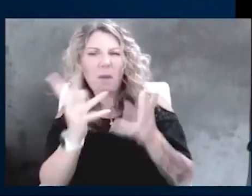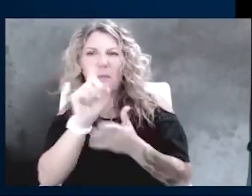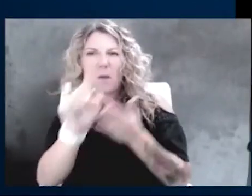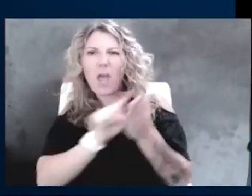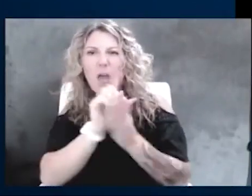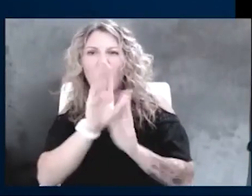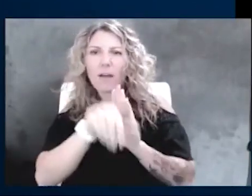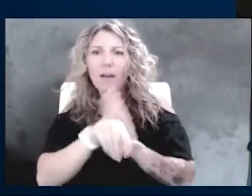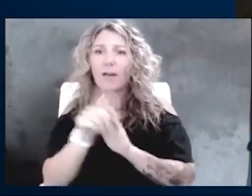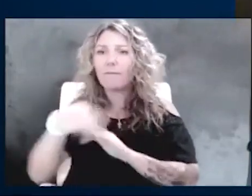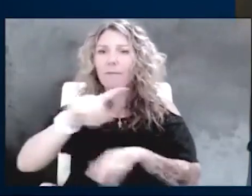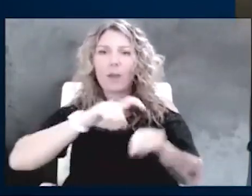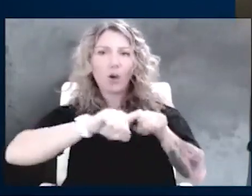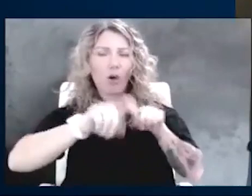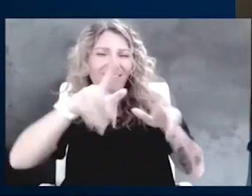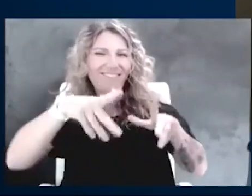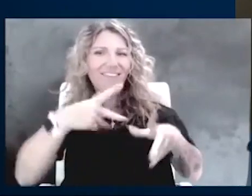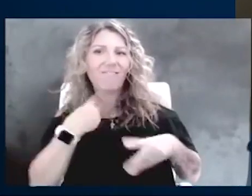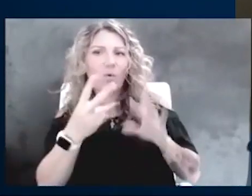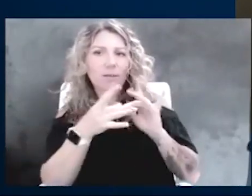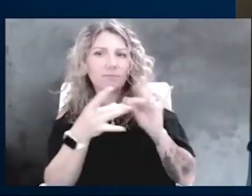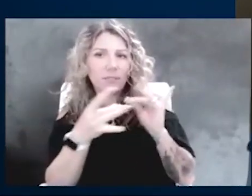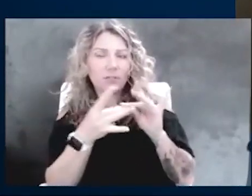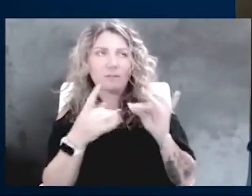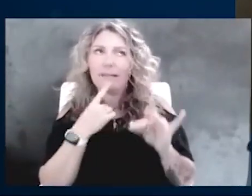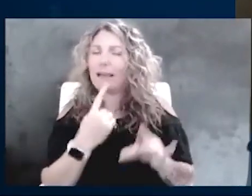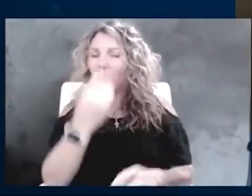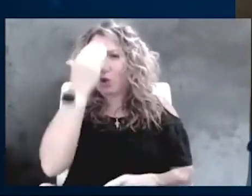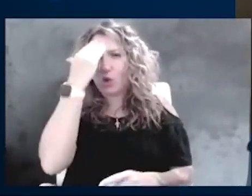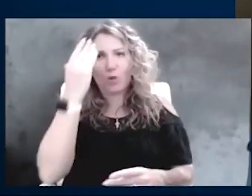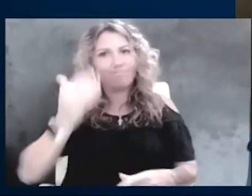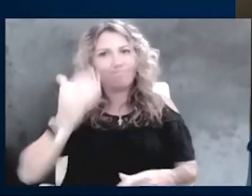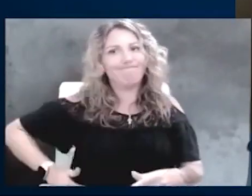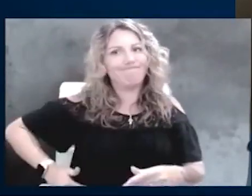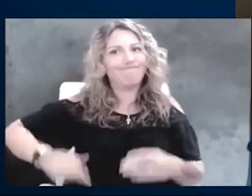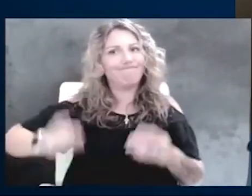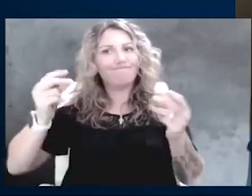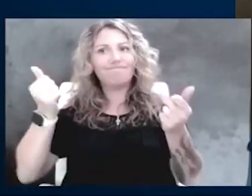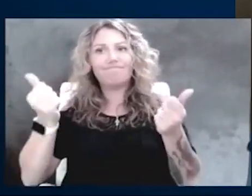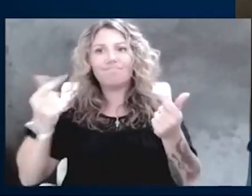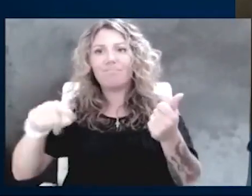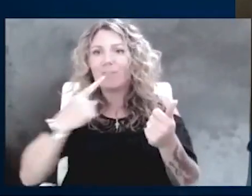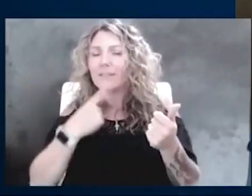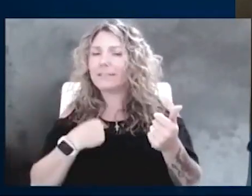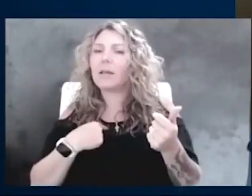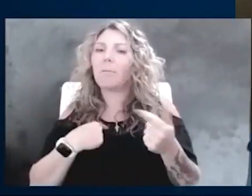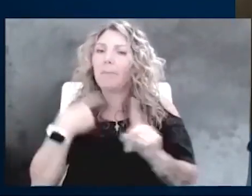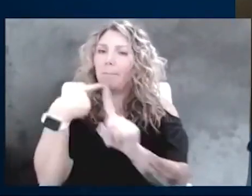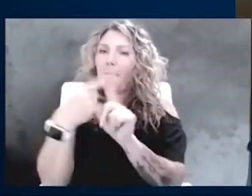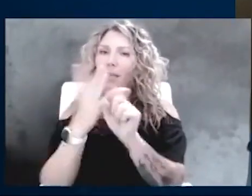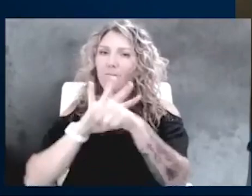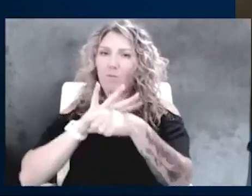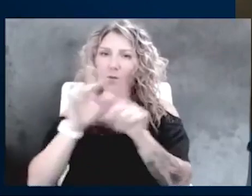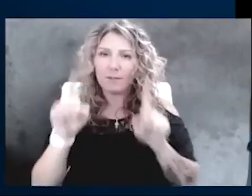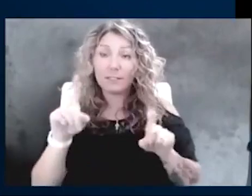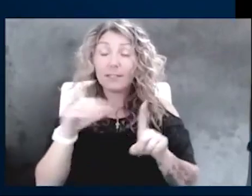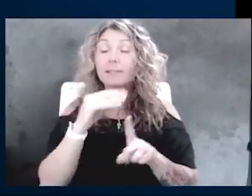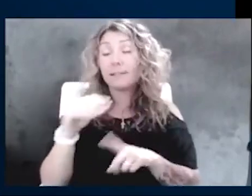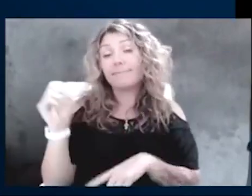left a voicemail, and I knew then that they were going to tell me it was positive, and it was a gut